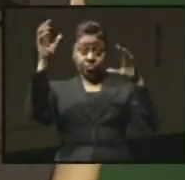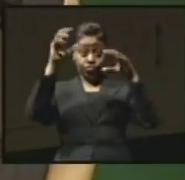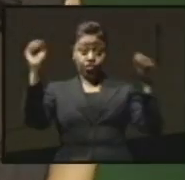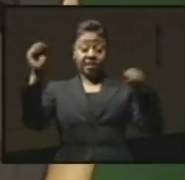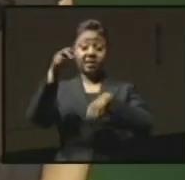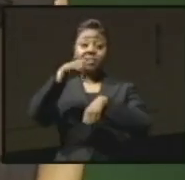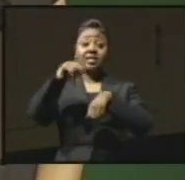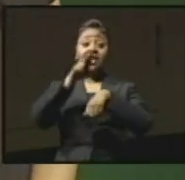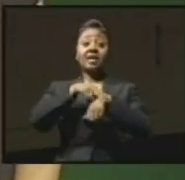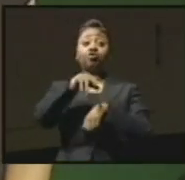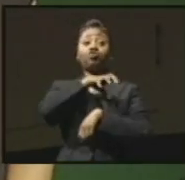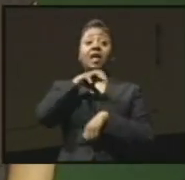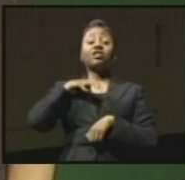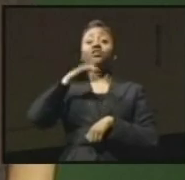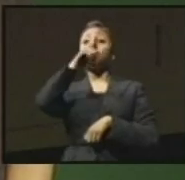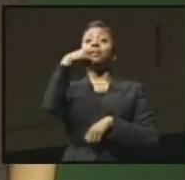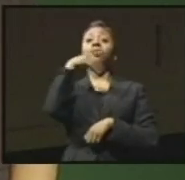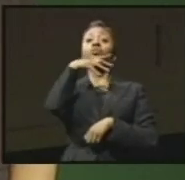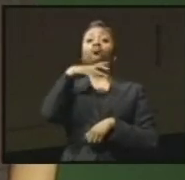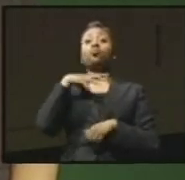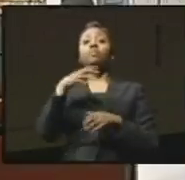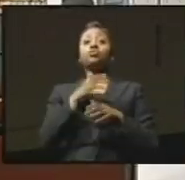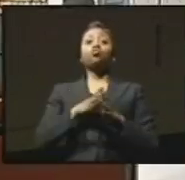of Black Women Greater Detroit Chapter.